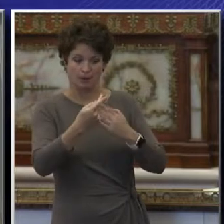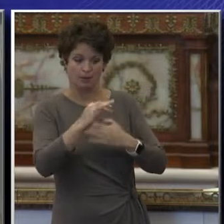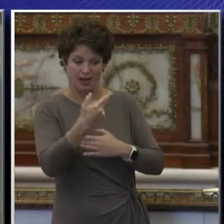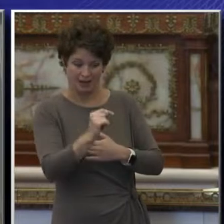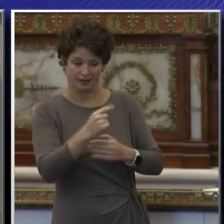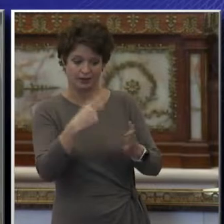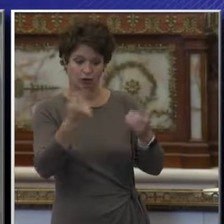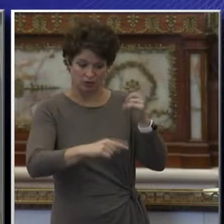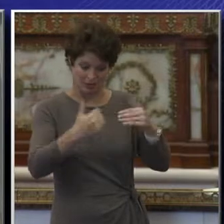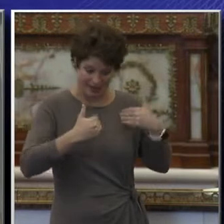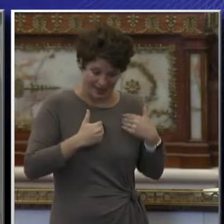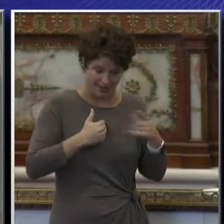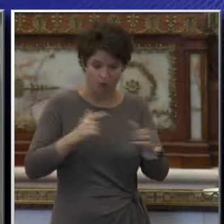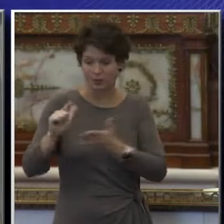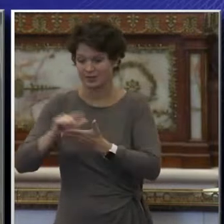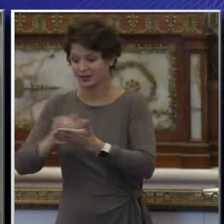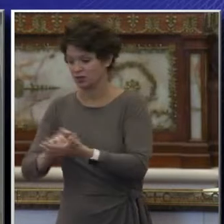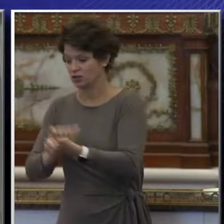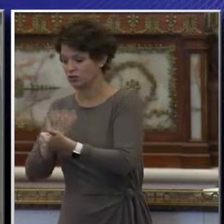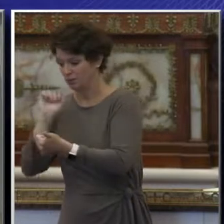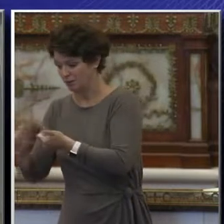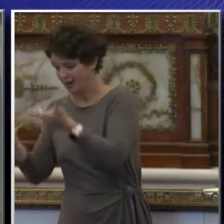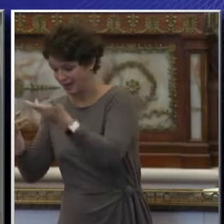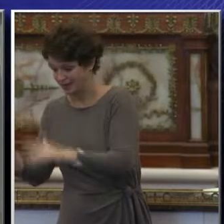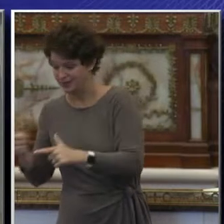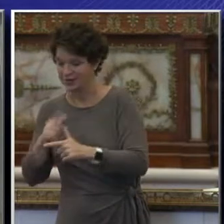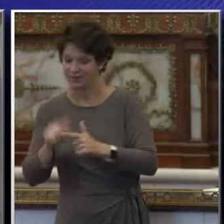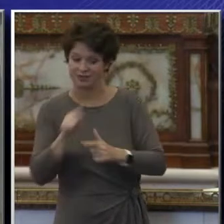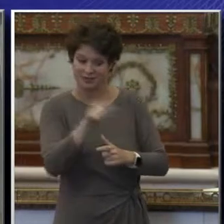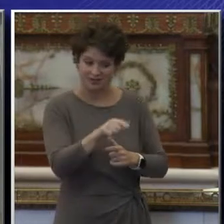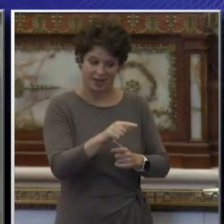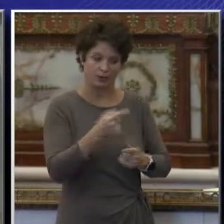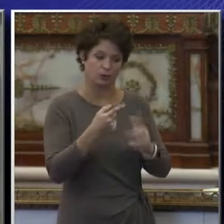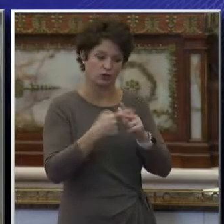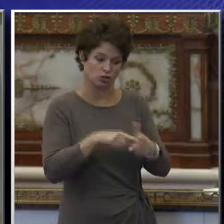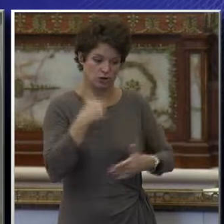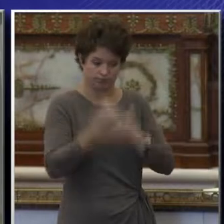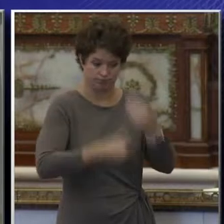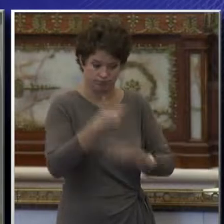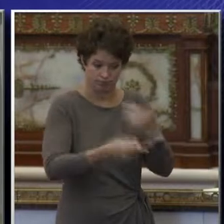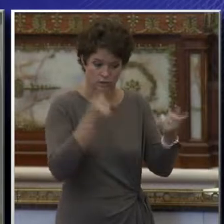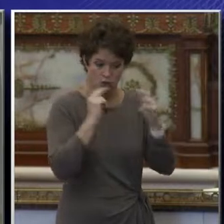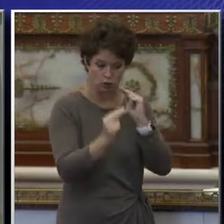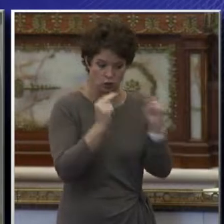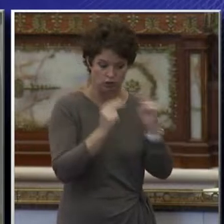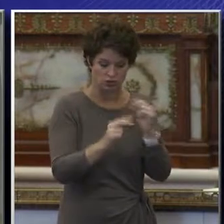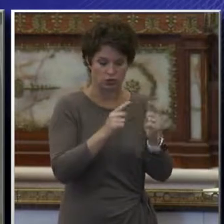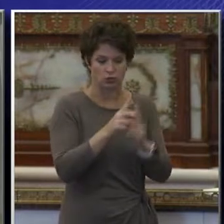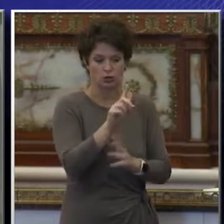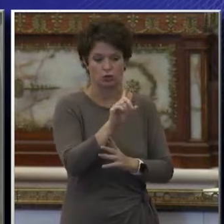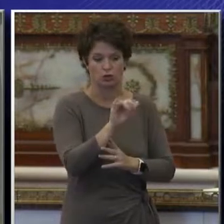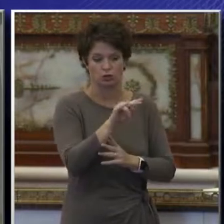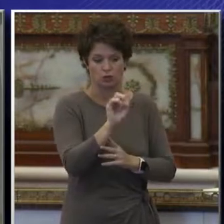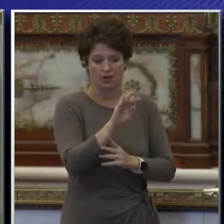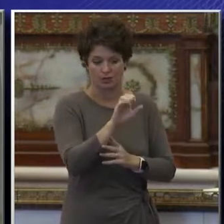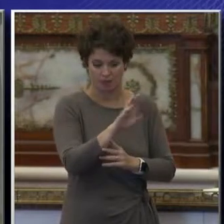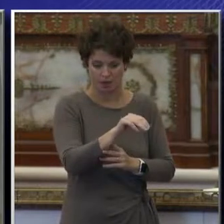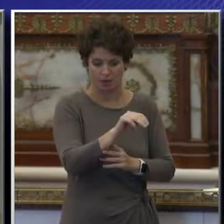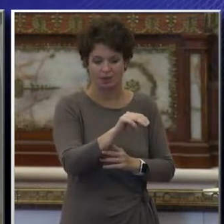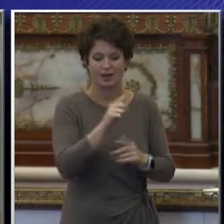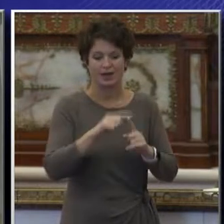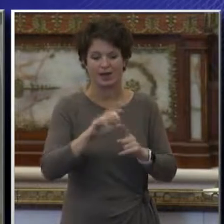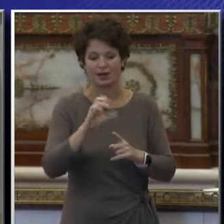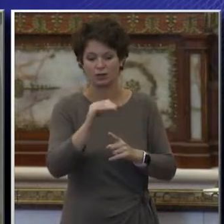basically, as soon as we get this legislation passed, we were going to commence negotiations through Dwayne Baum, through the Commerce Department, and Christine